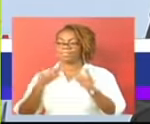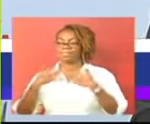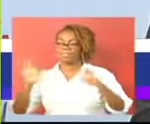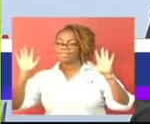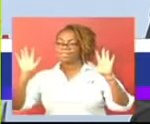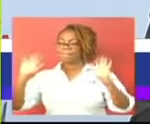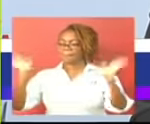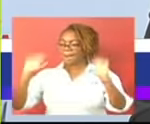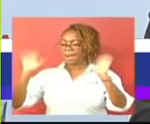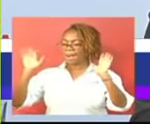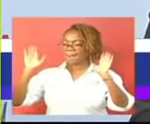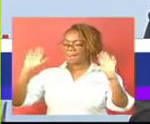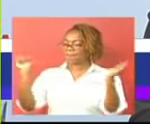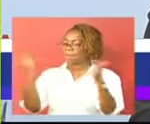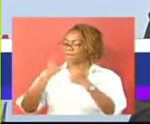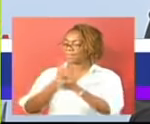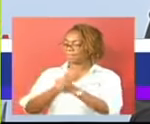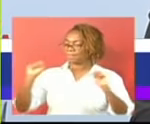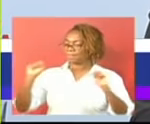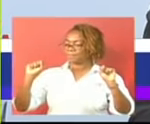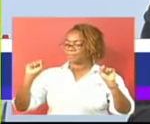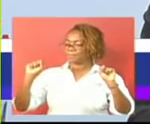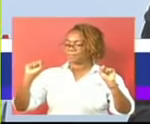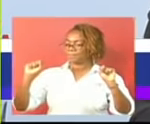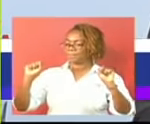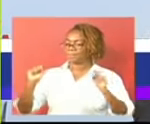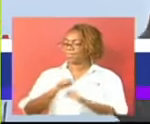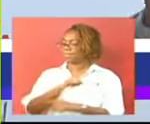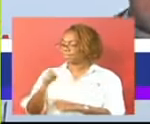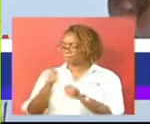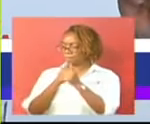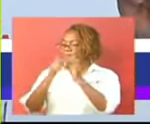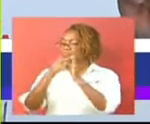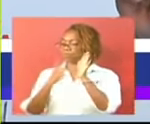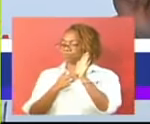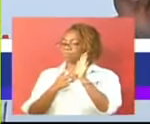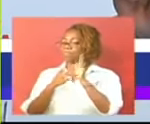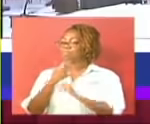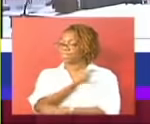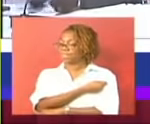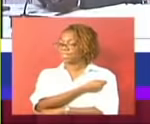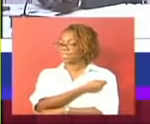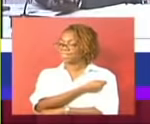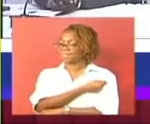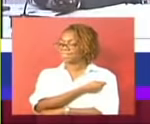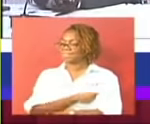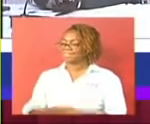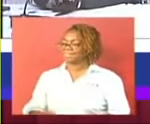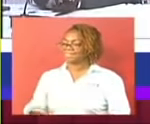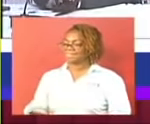good day, everyone. Stay safe, and let's do our part. Let's vaccinate TNT.